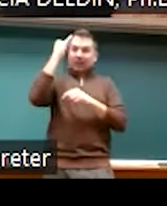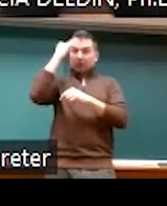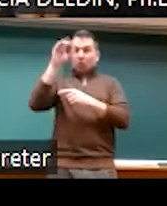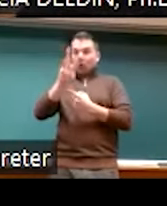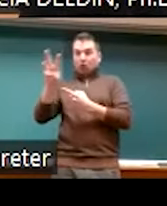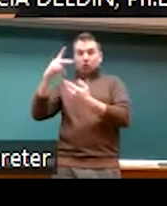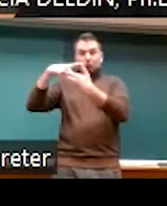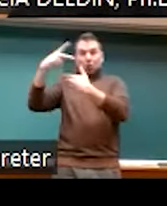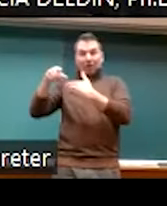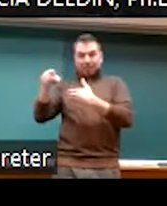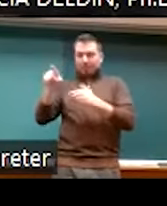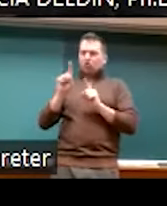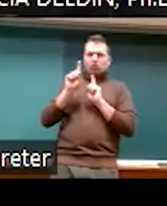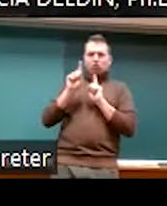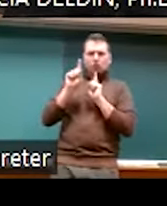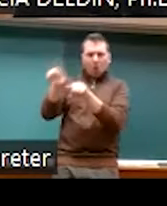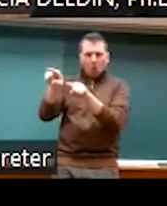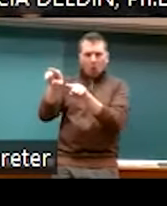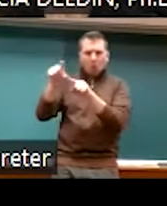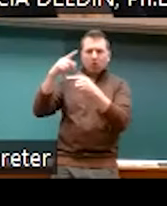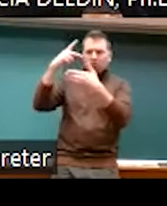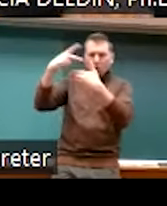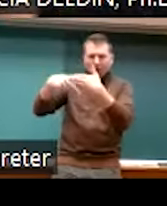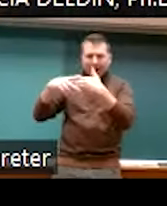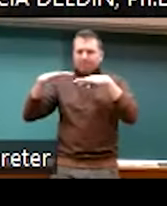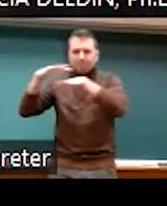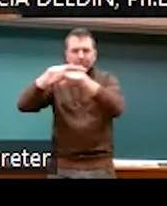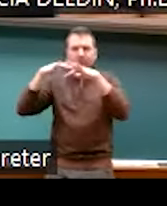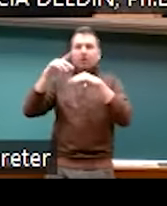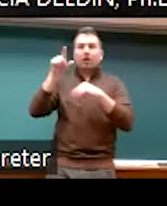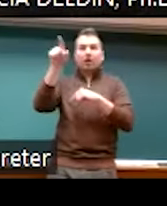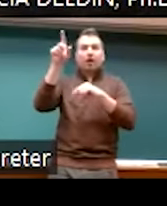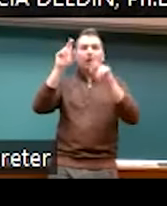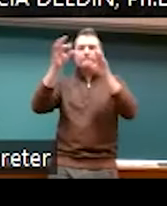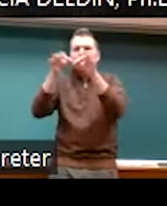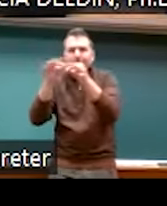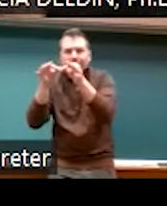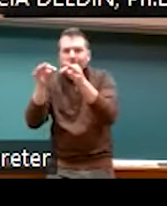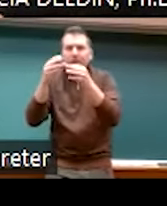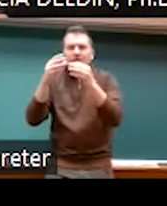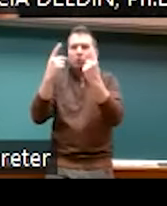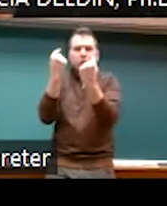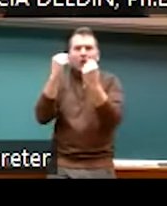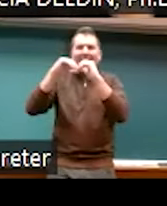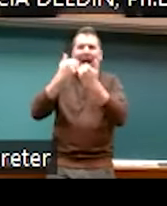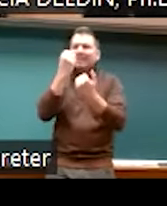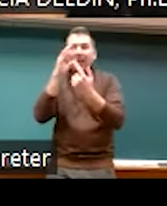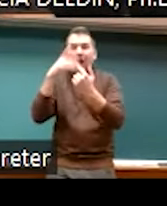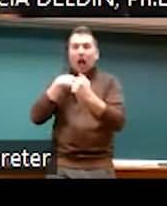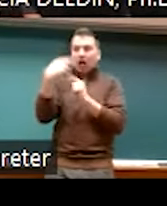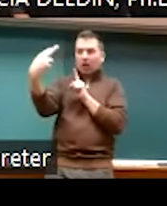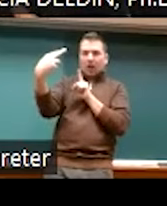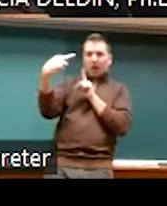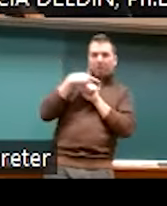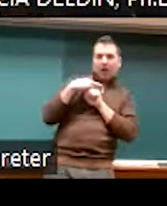in, you go to these meetings where you talk about eating better, and then you go home and practice it. Now, if I would have just went to the meetings and actually didn't do